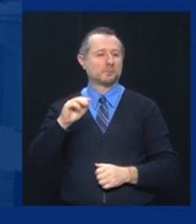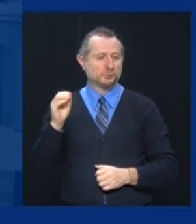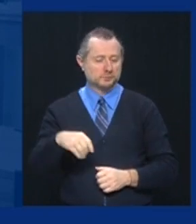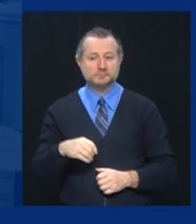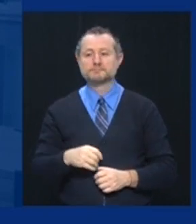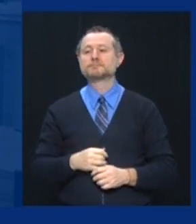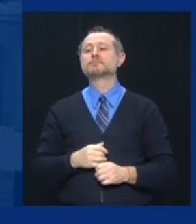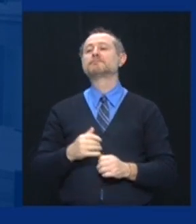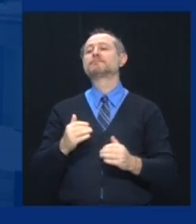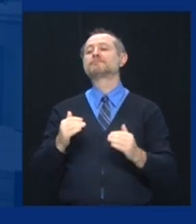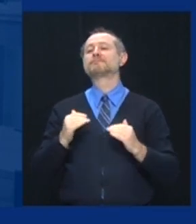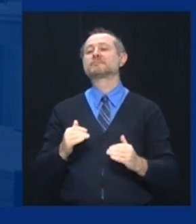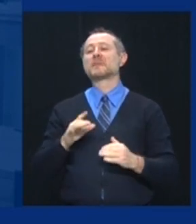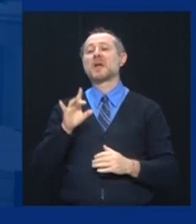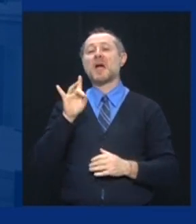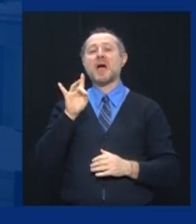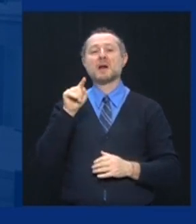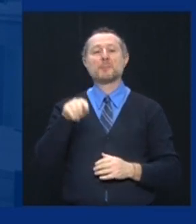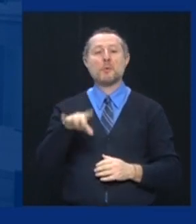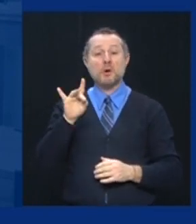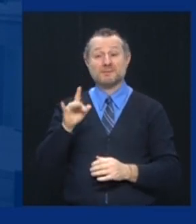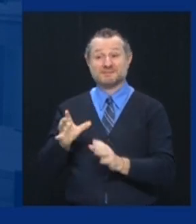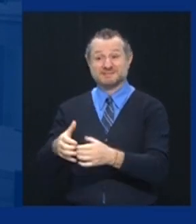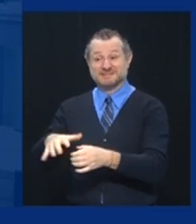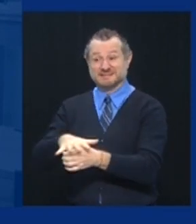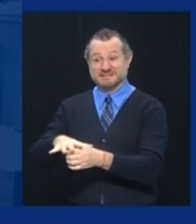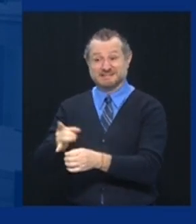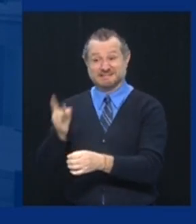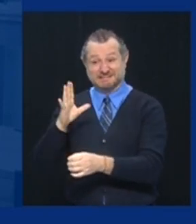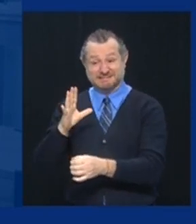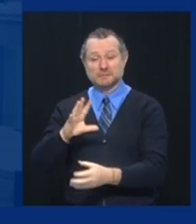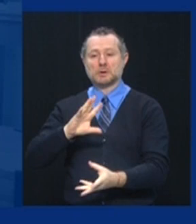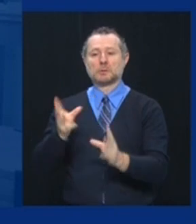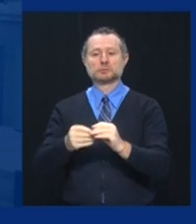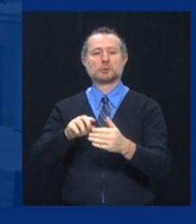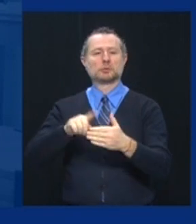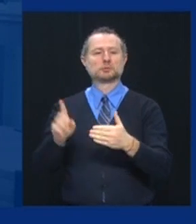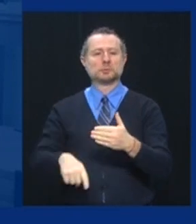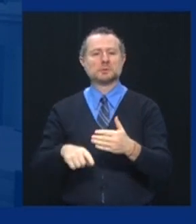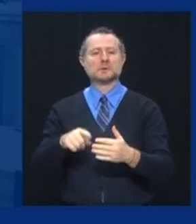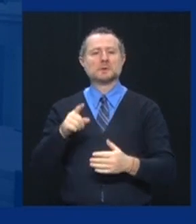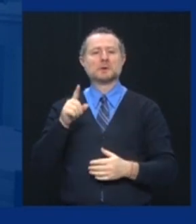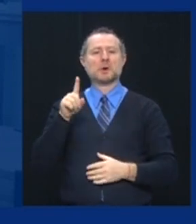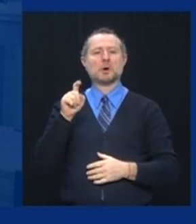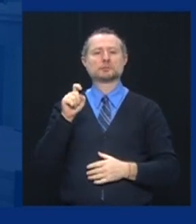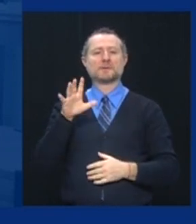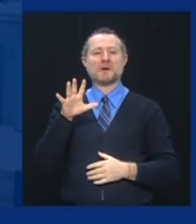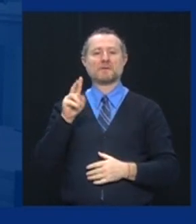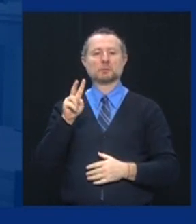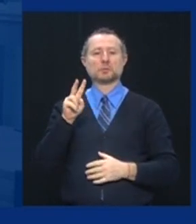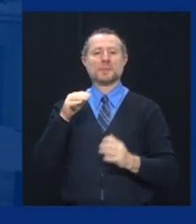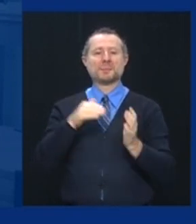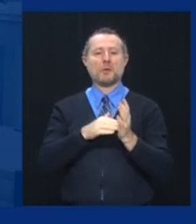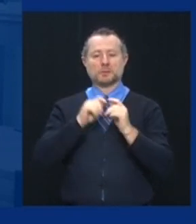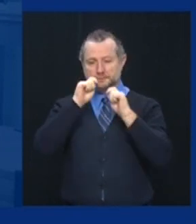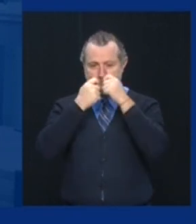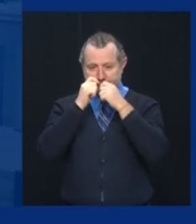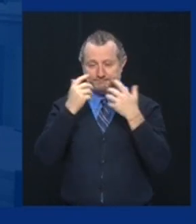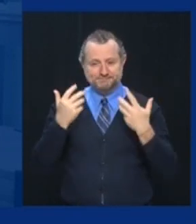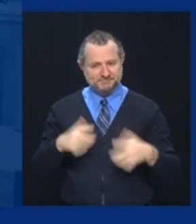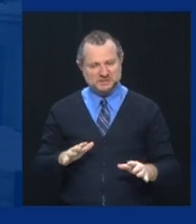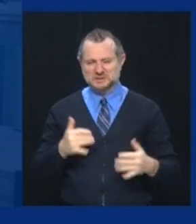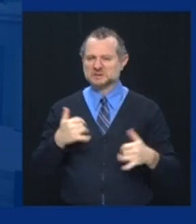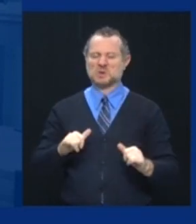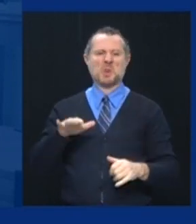Total results, 152,000. Still a lower level of people getting tested. So